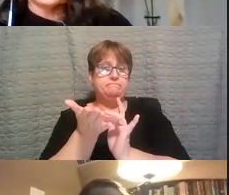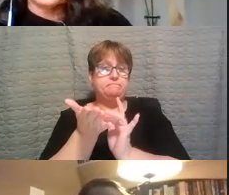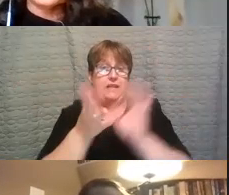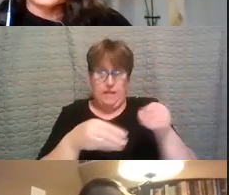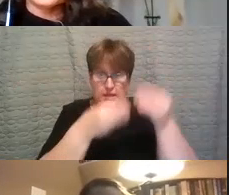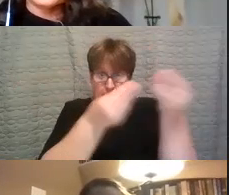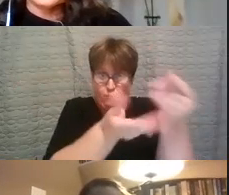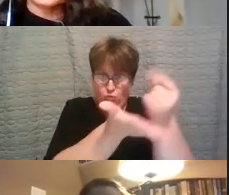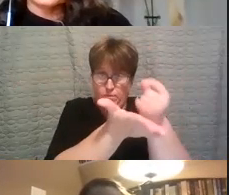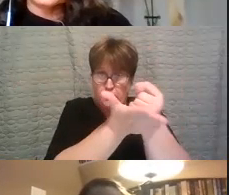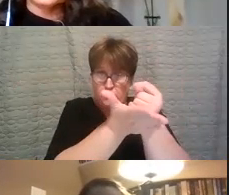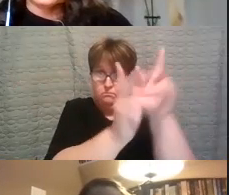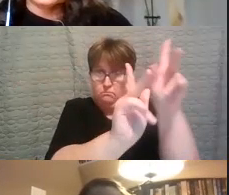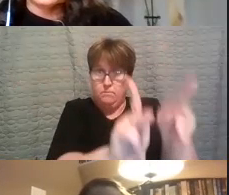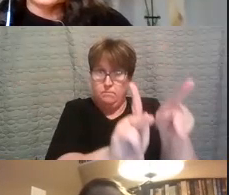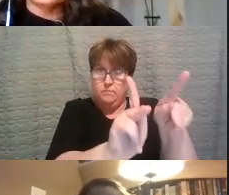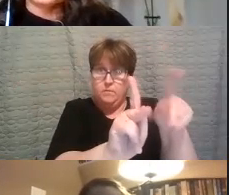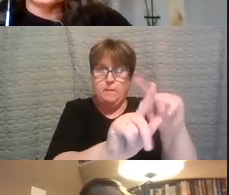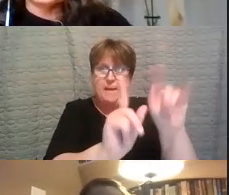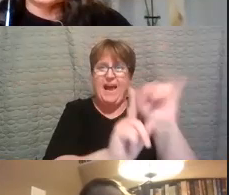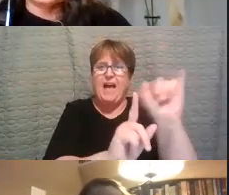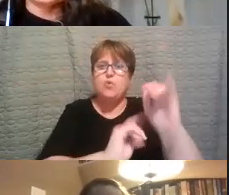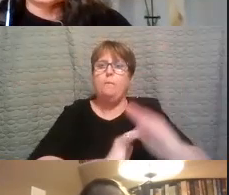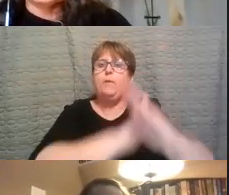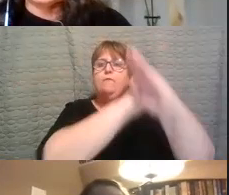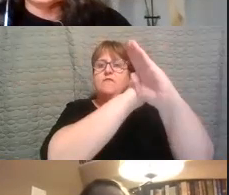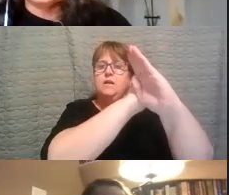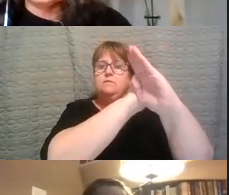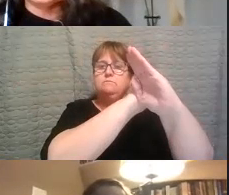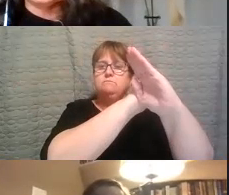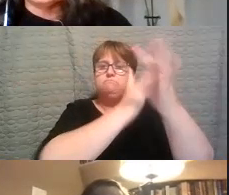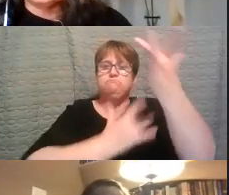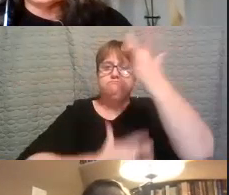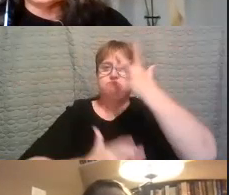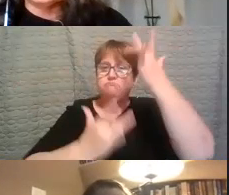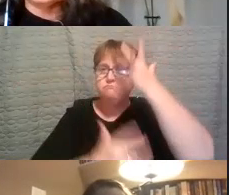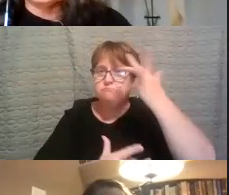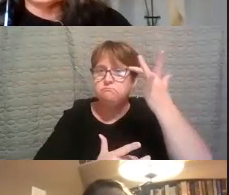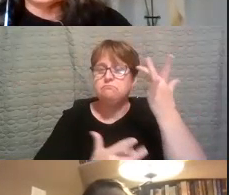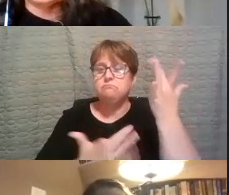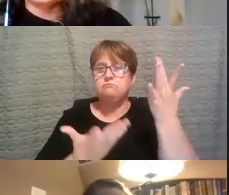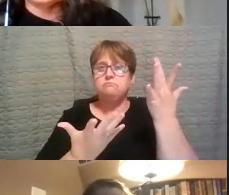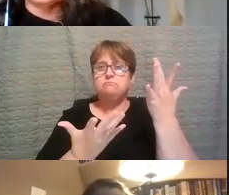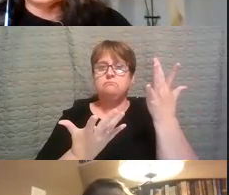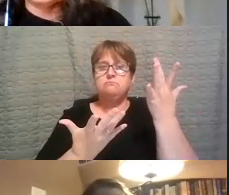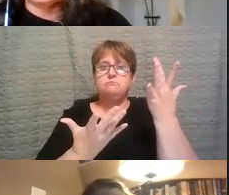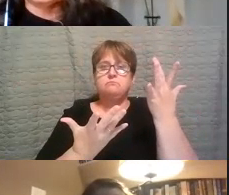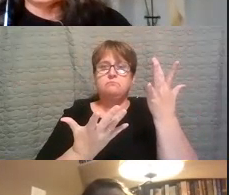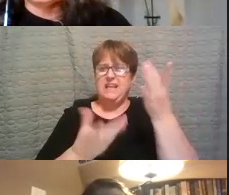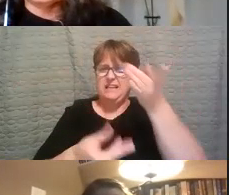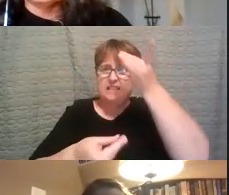treatment to patients, but also for prevention of mostly of the